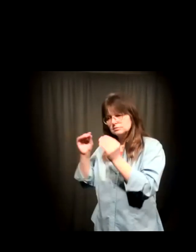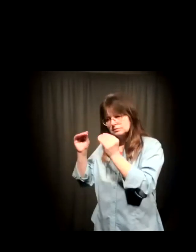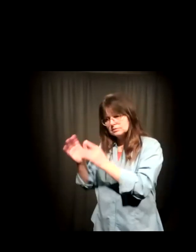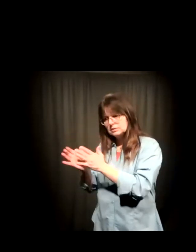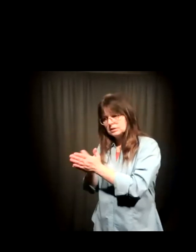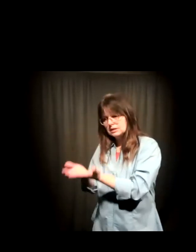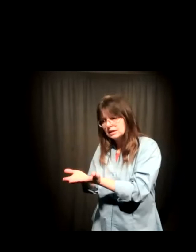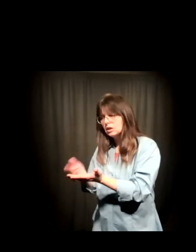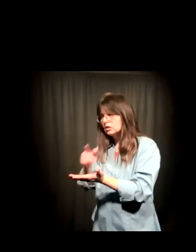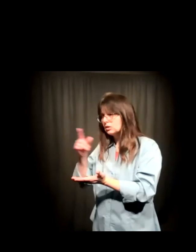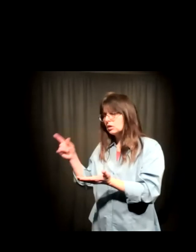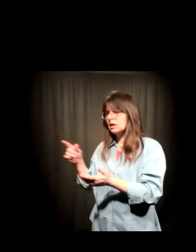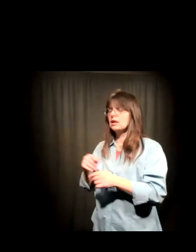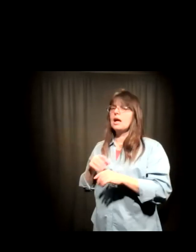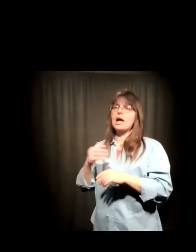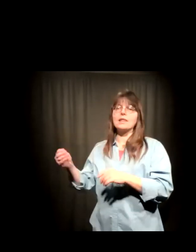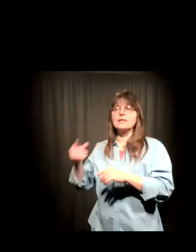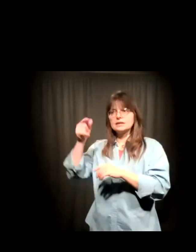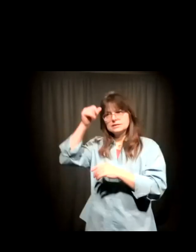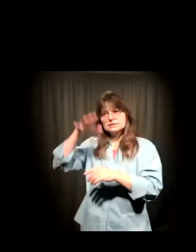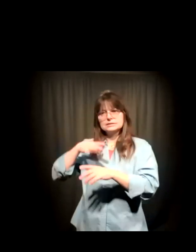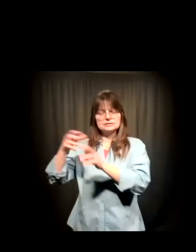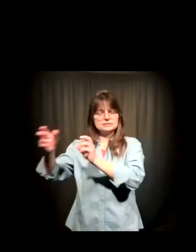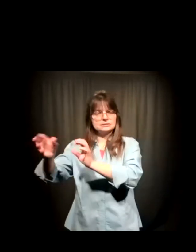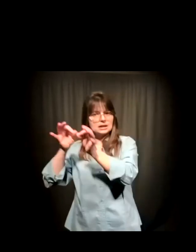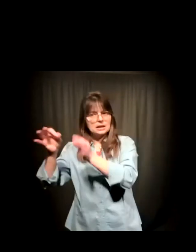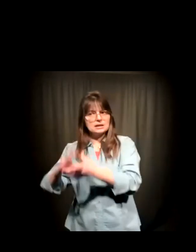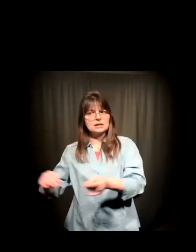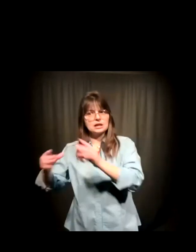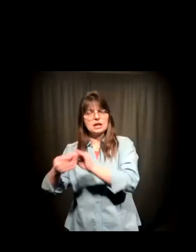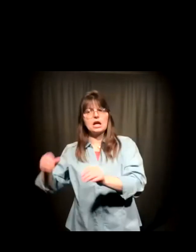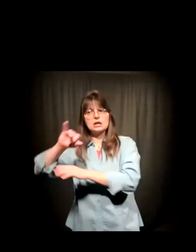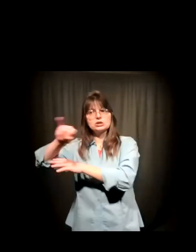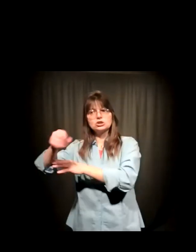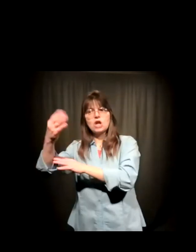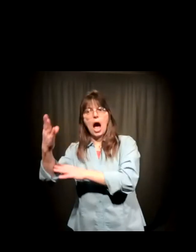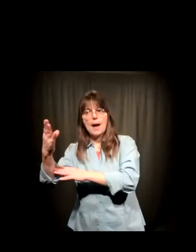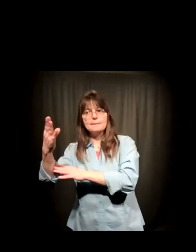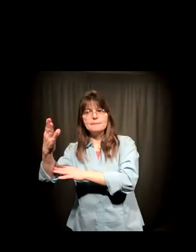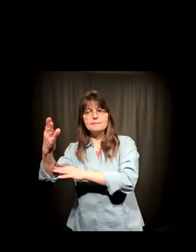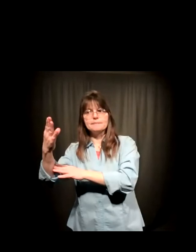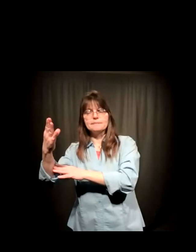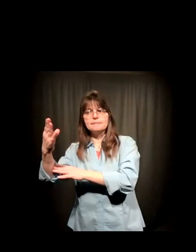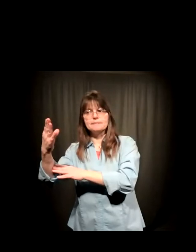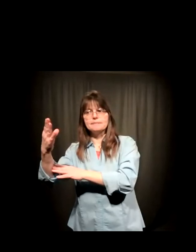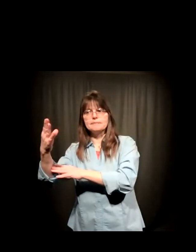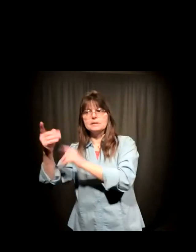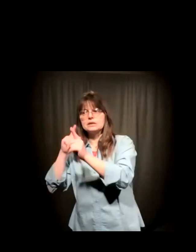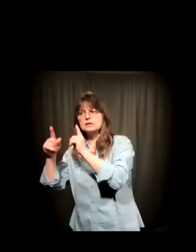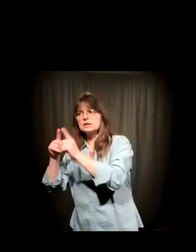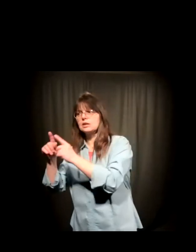story of Job being affected by boils, and when he decided to check comprehension, he asked a young boy to repeat the story back to